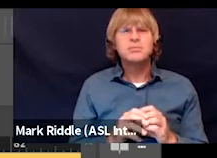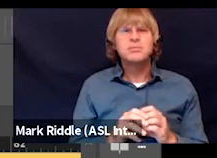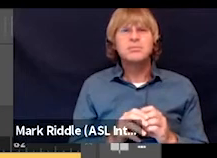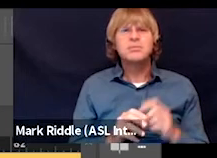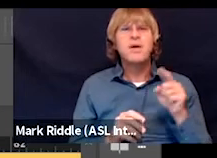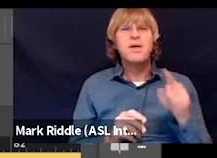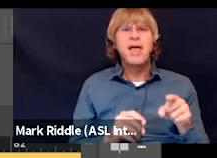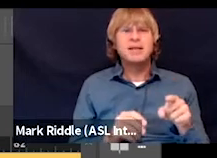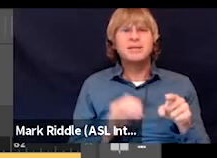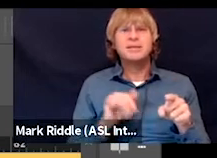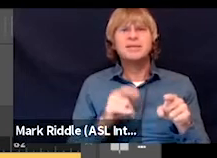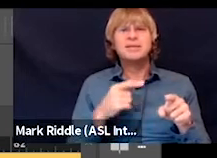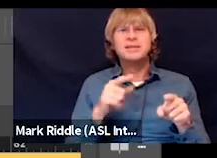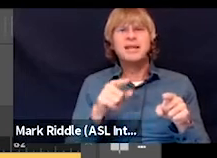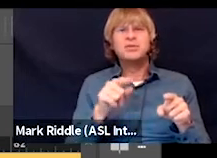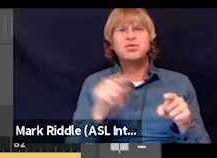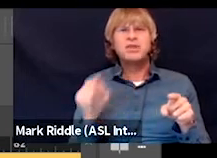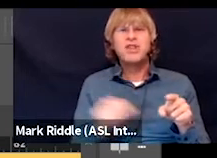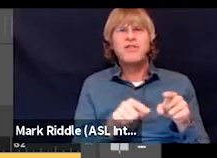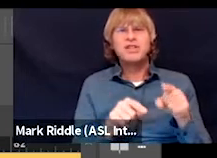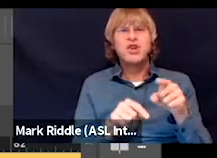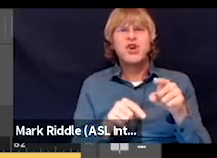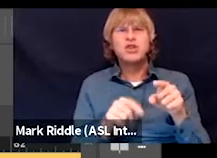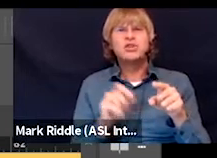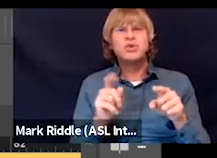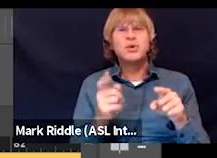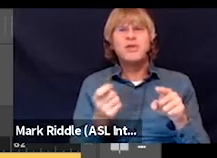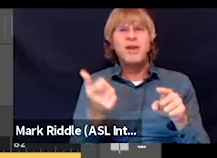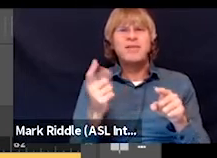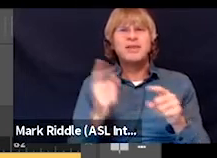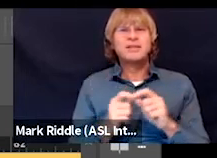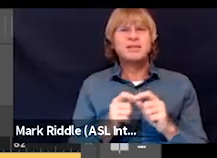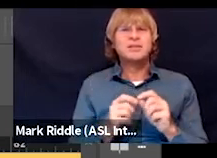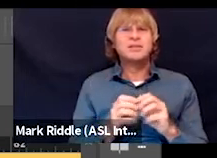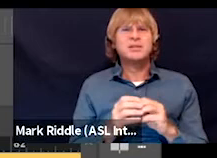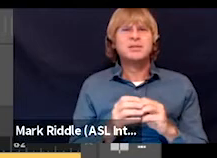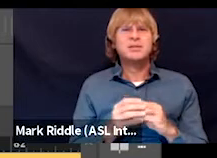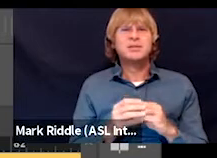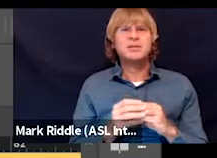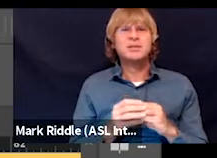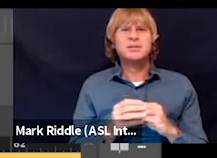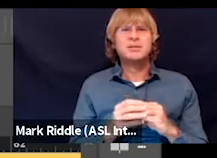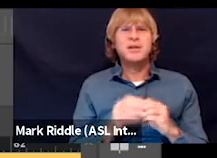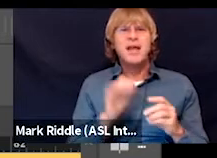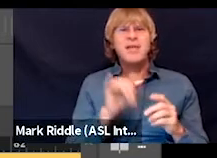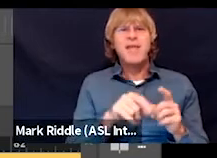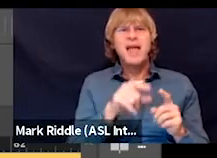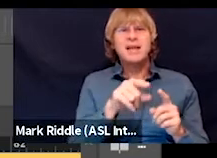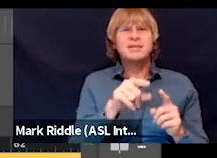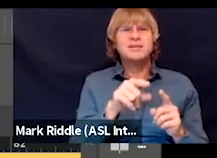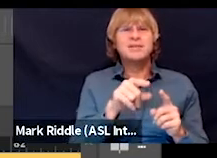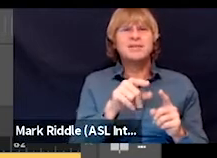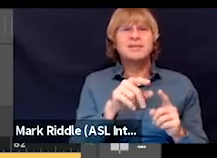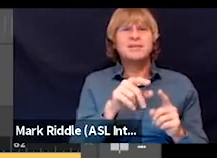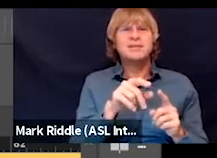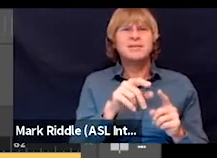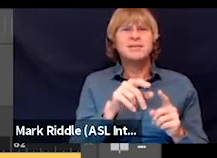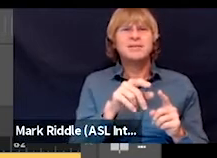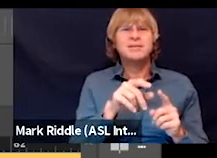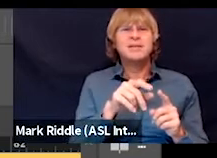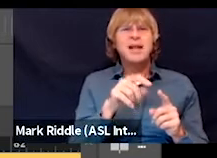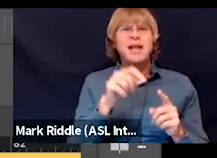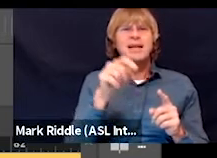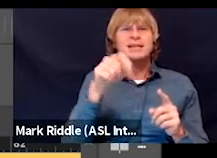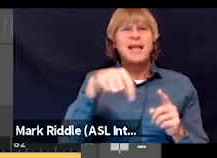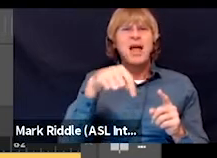my discretionary return. So let me get rid of it. This little caret down arrow